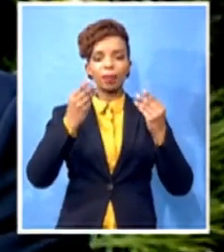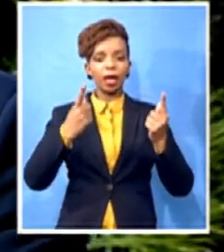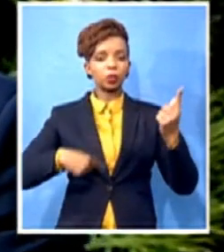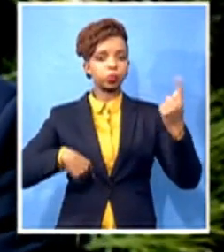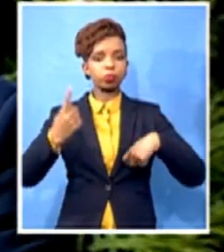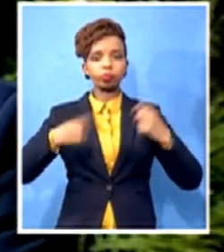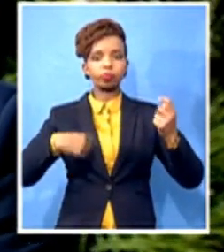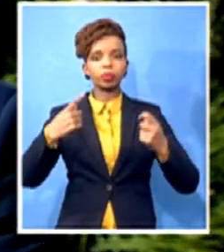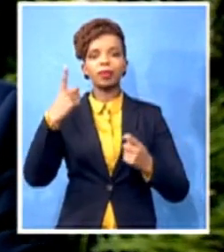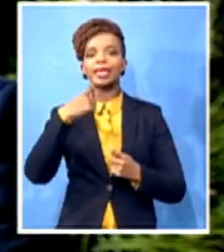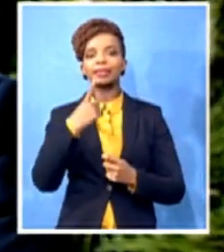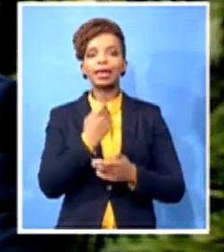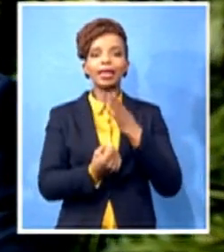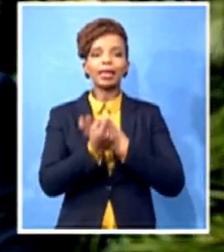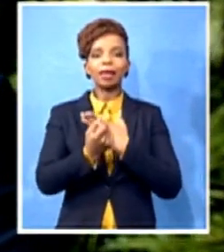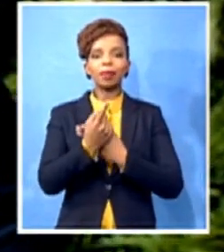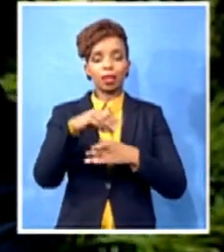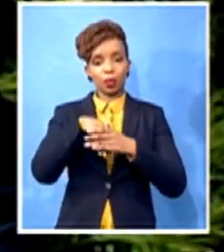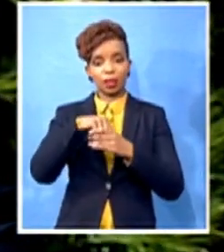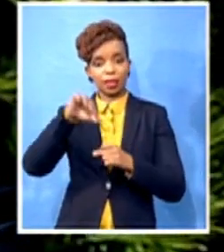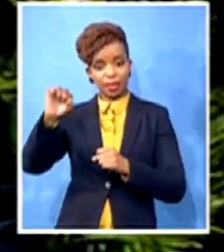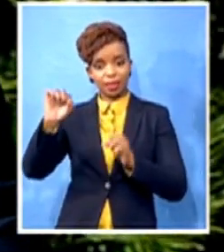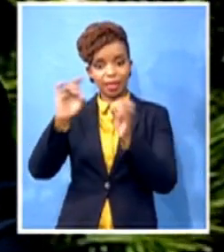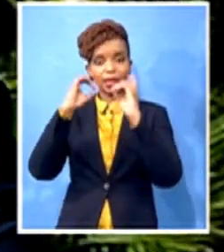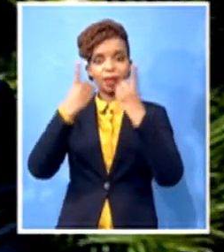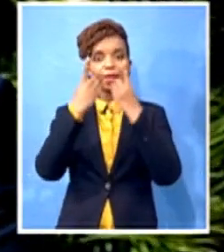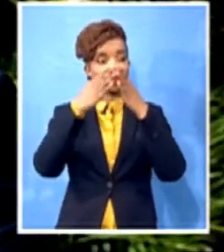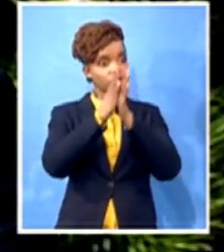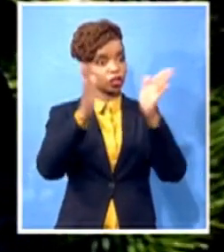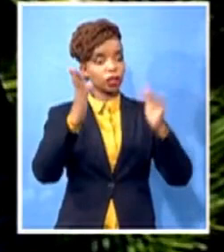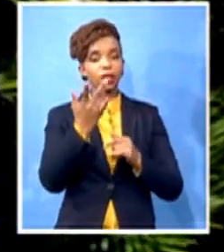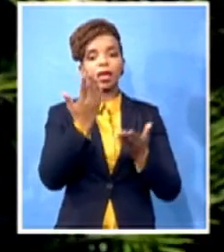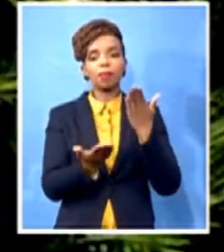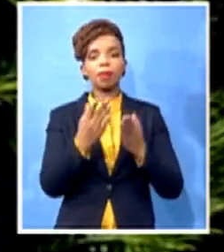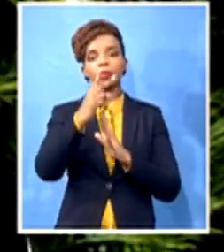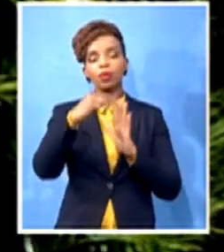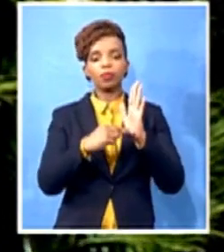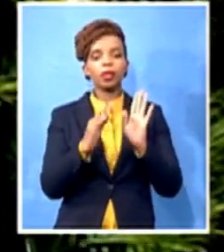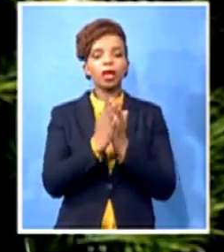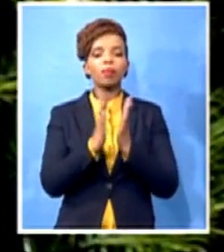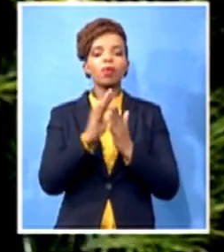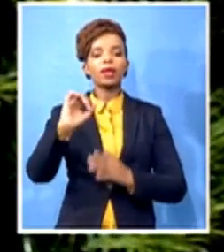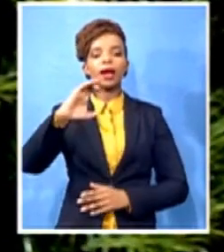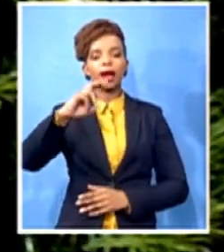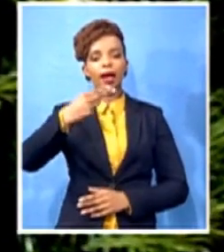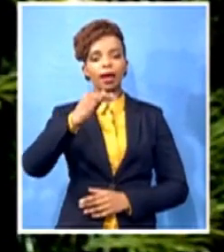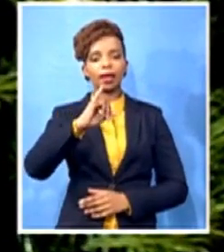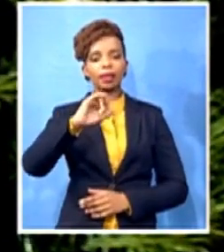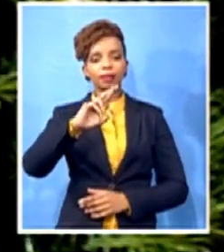If you read the book by Crispian Oliver, for example, that talks about the extent